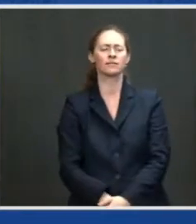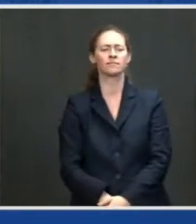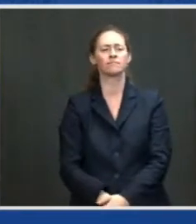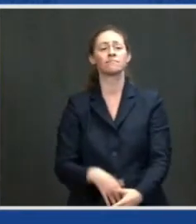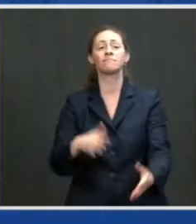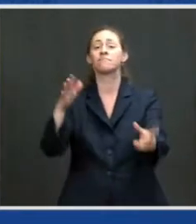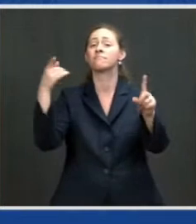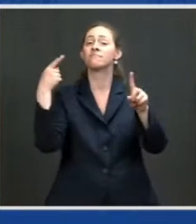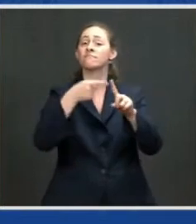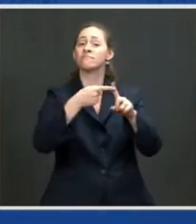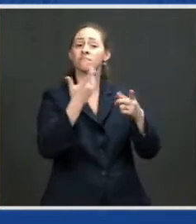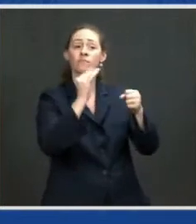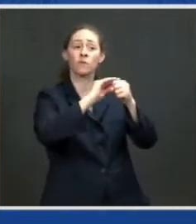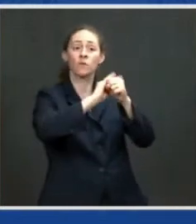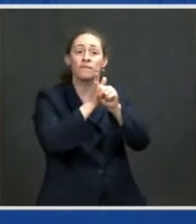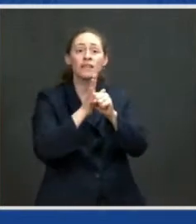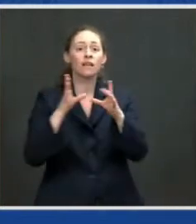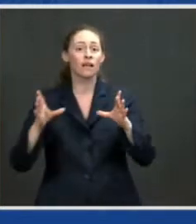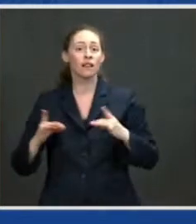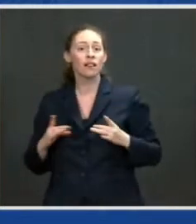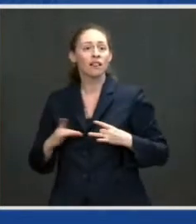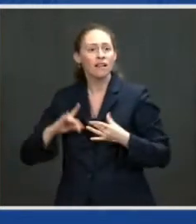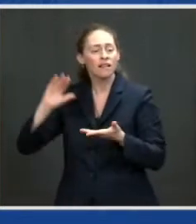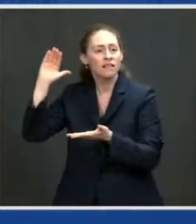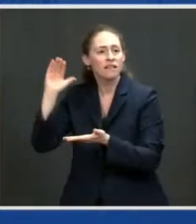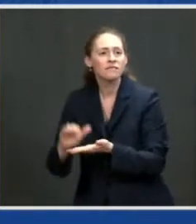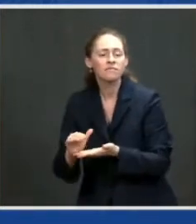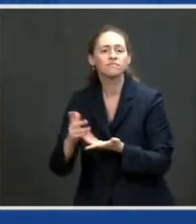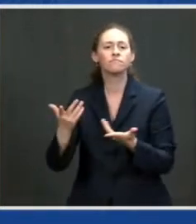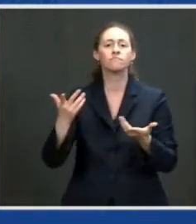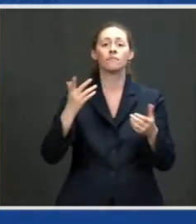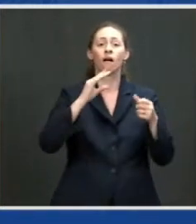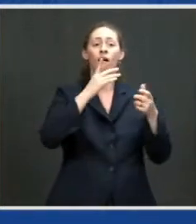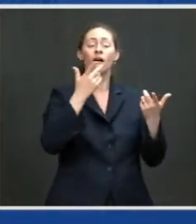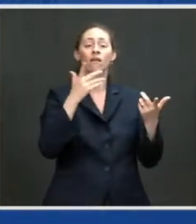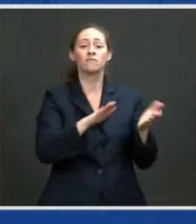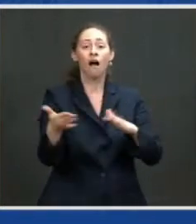down, unemployment filings are down, hunger is down,